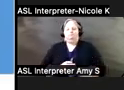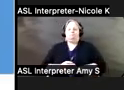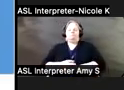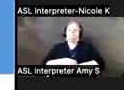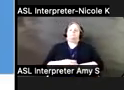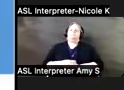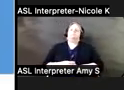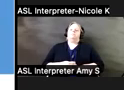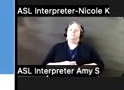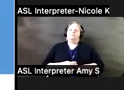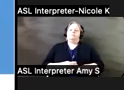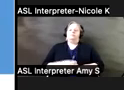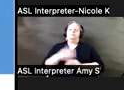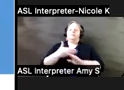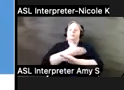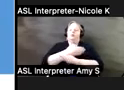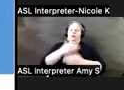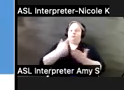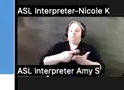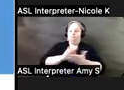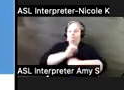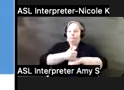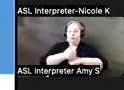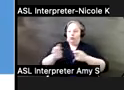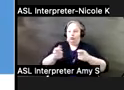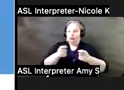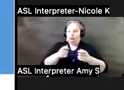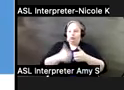And then before I talk about just setting up the controller, does anyone have any questions?